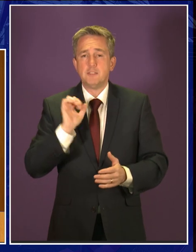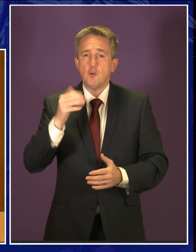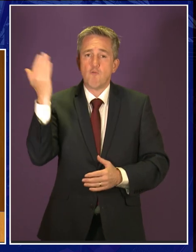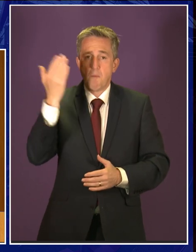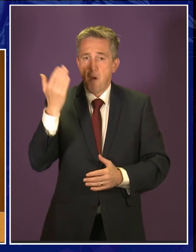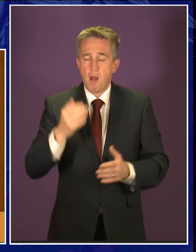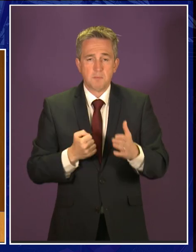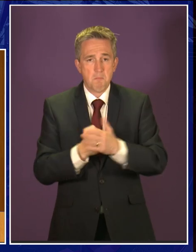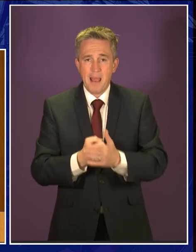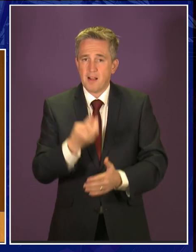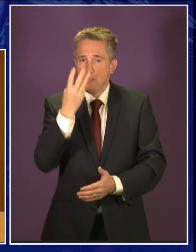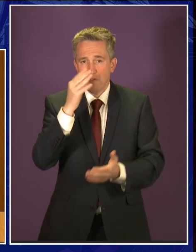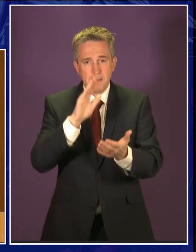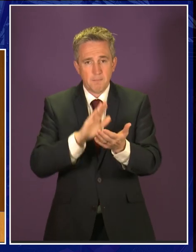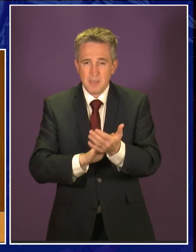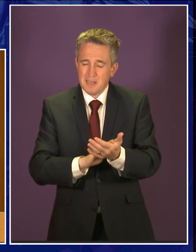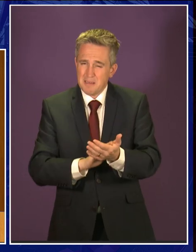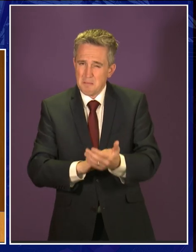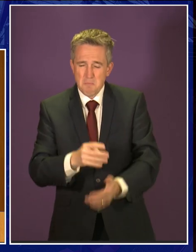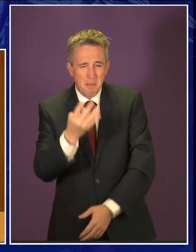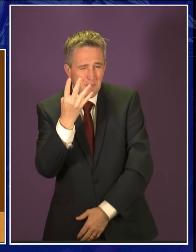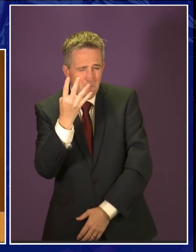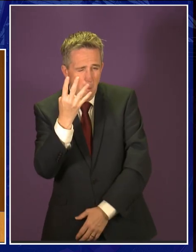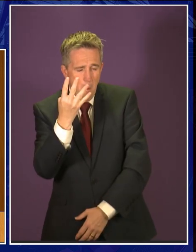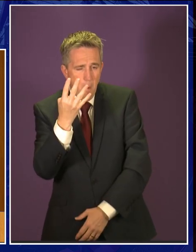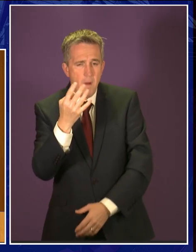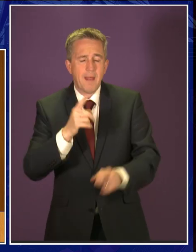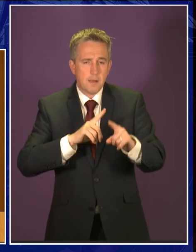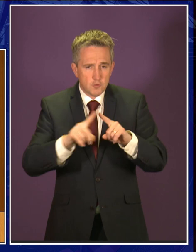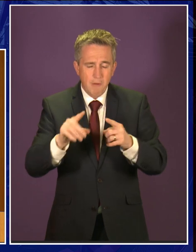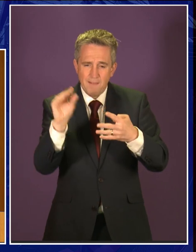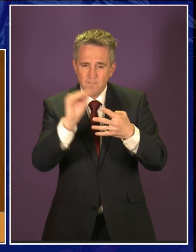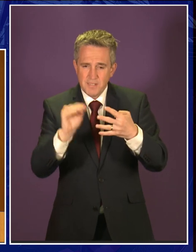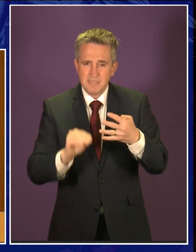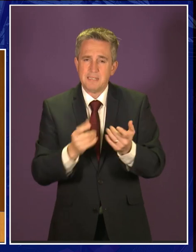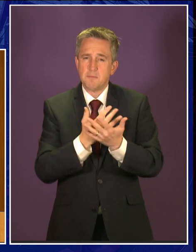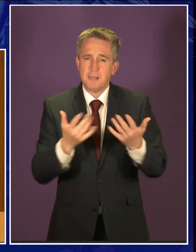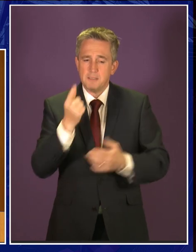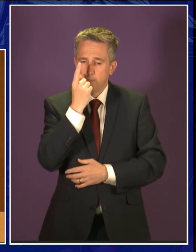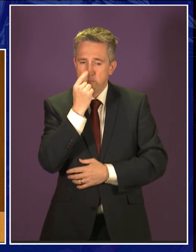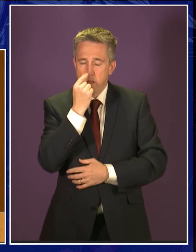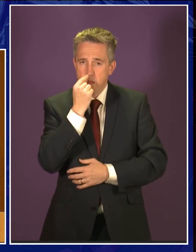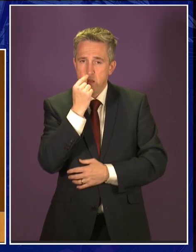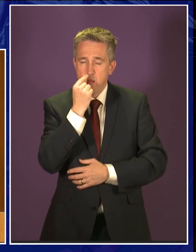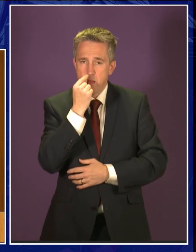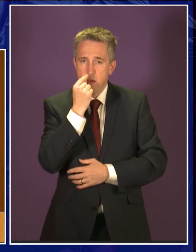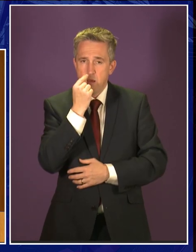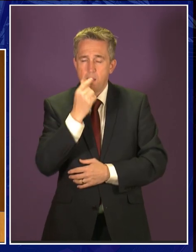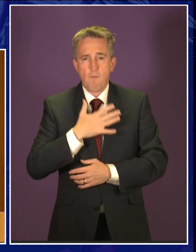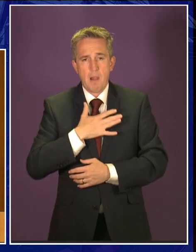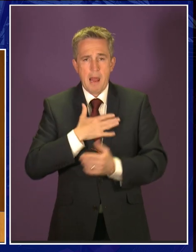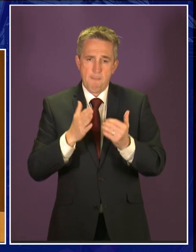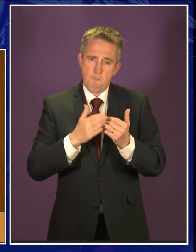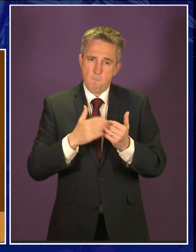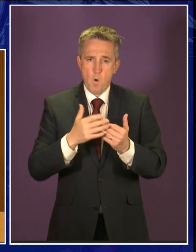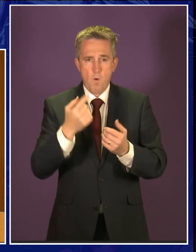maybe 3 minutes, maybe four at the top, then I'll try and get as many people in as possible, and it'll be more participative, because I'd like it to be